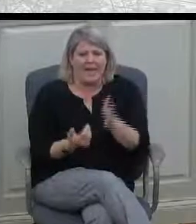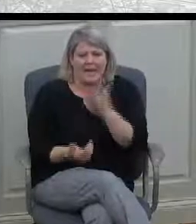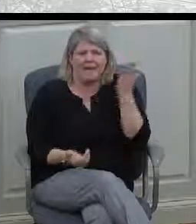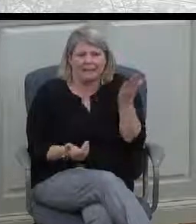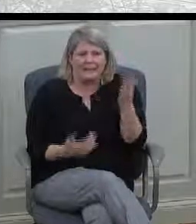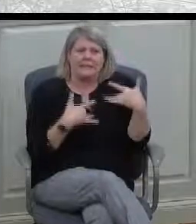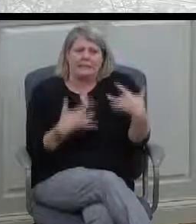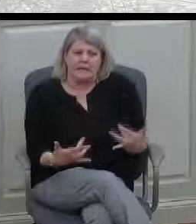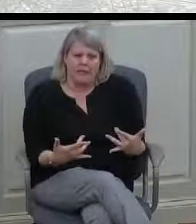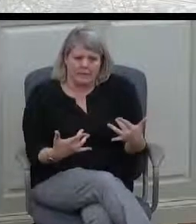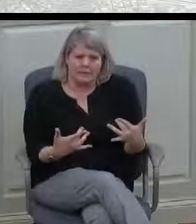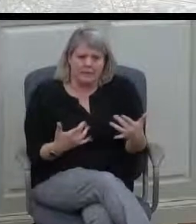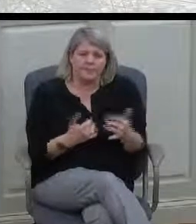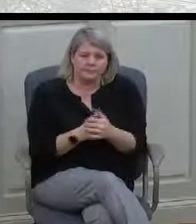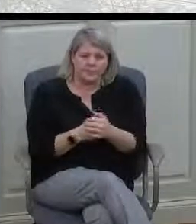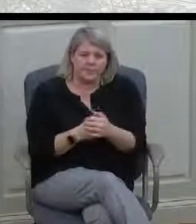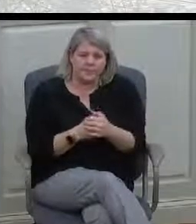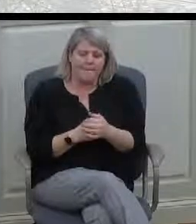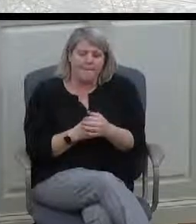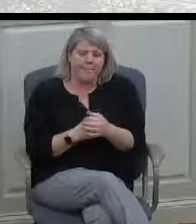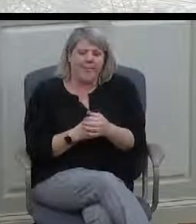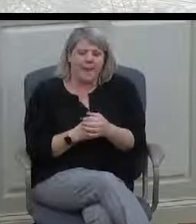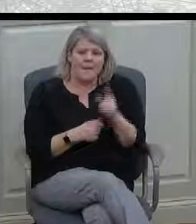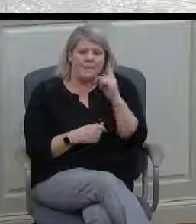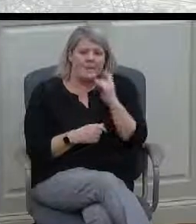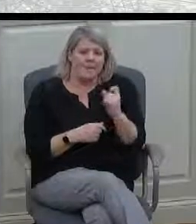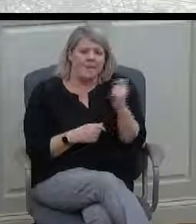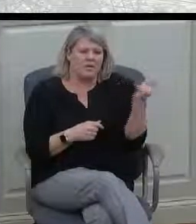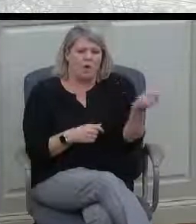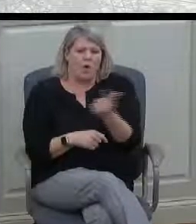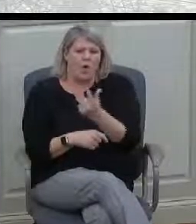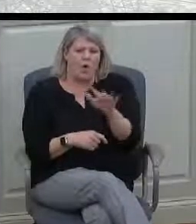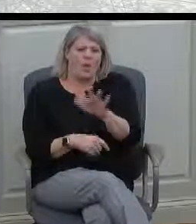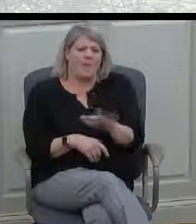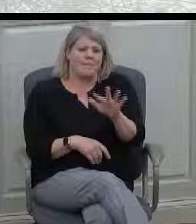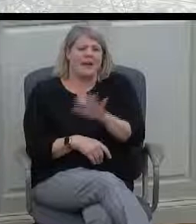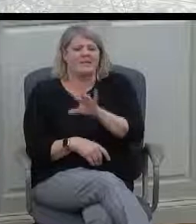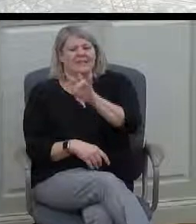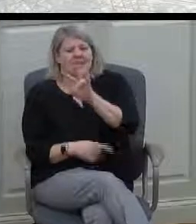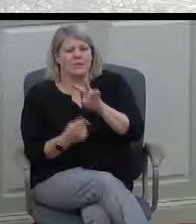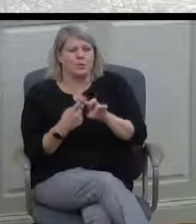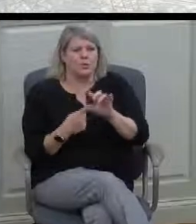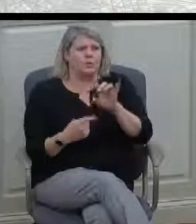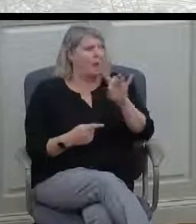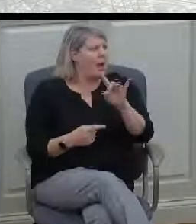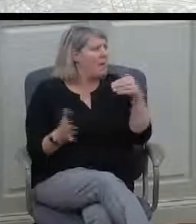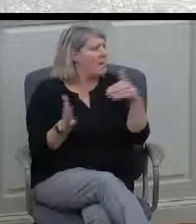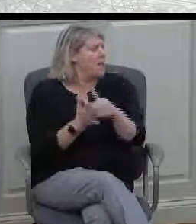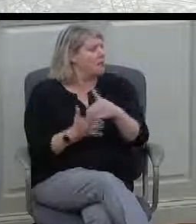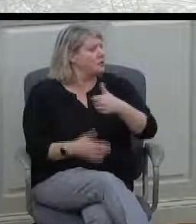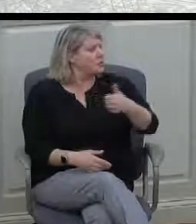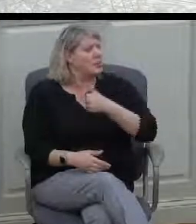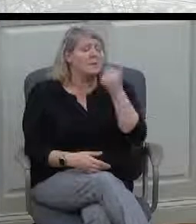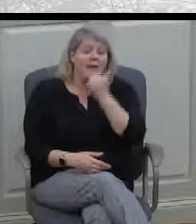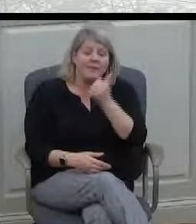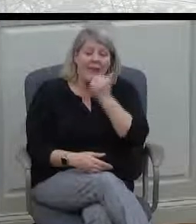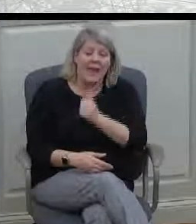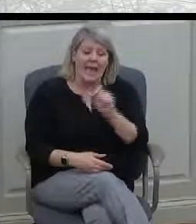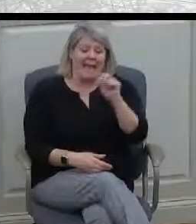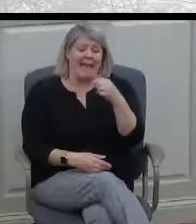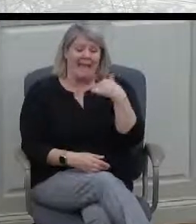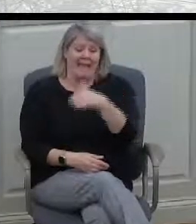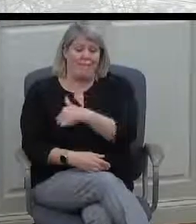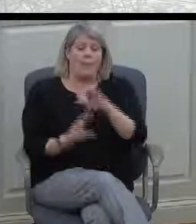south corridor very equally. They're all about 7,000, 8,000 trips a day. And I think if you did two-way, the